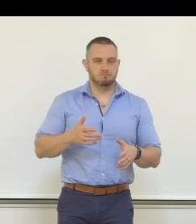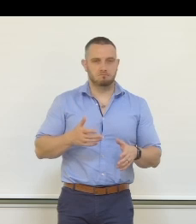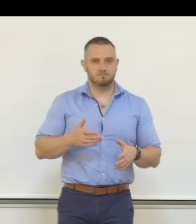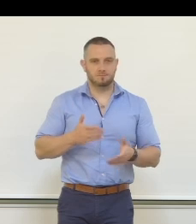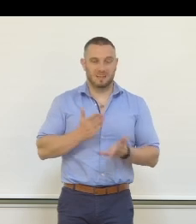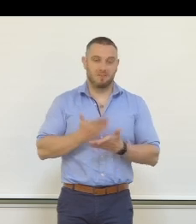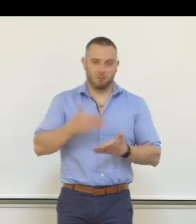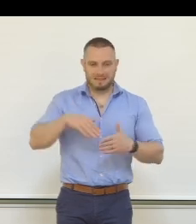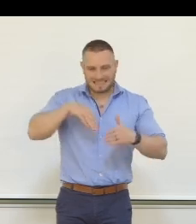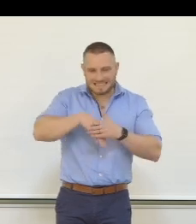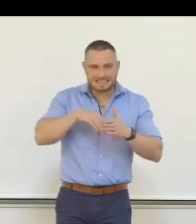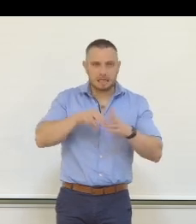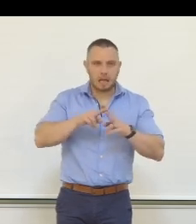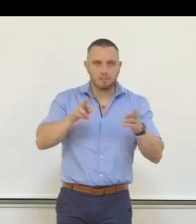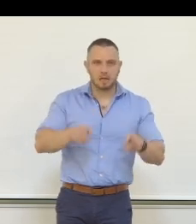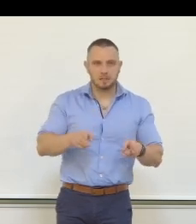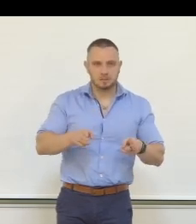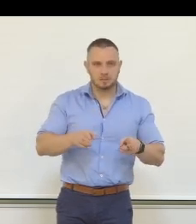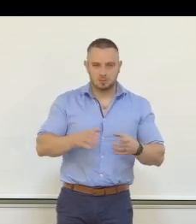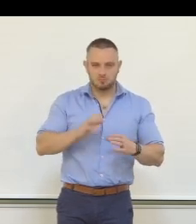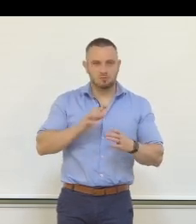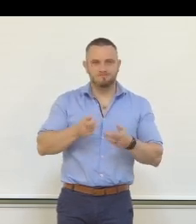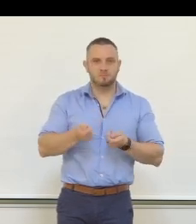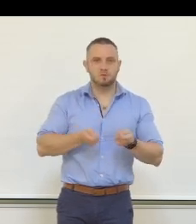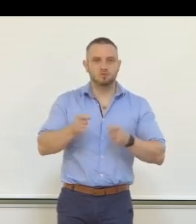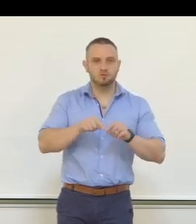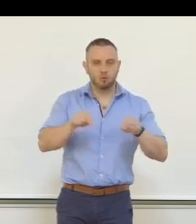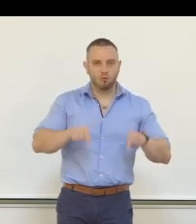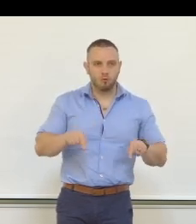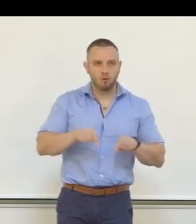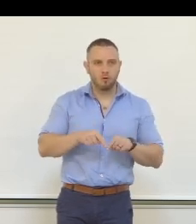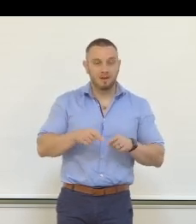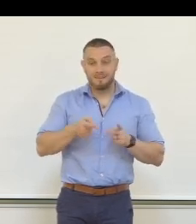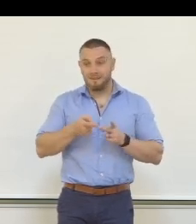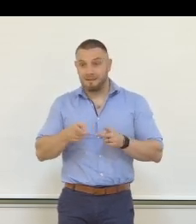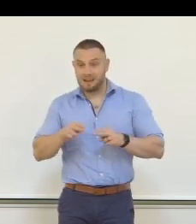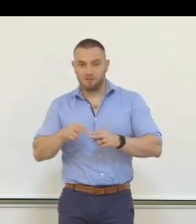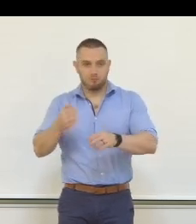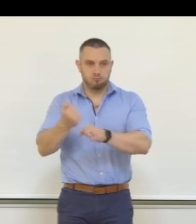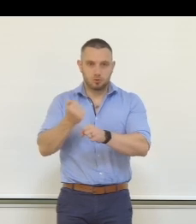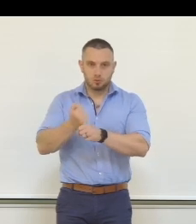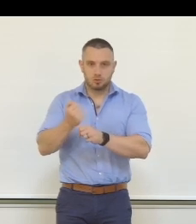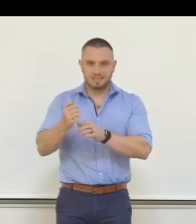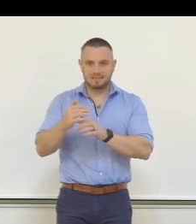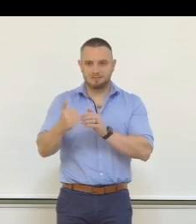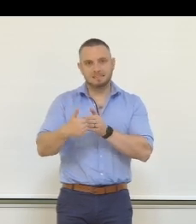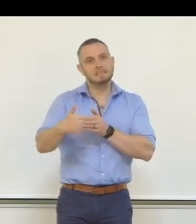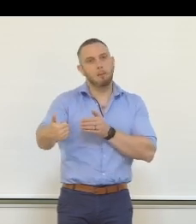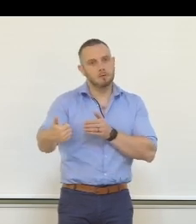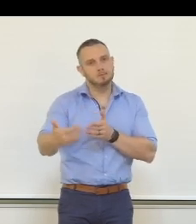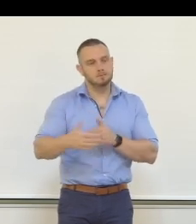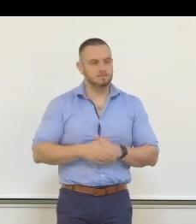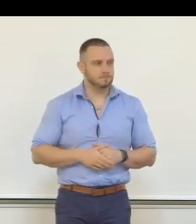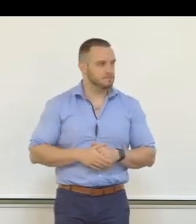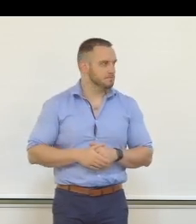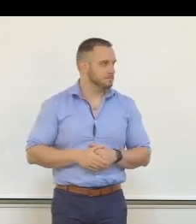both from inside the habitat, from some control room, and if there's the production line, let's say, is stuck in some way or the other,